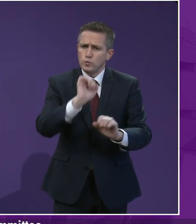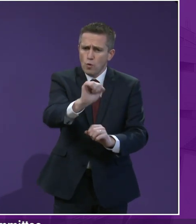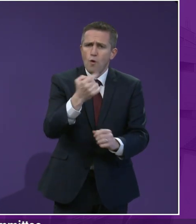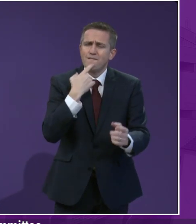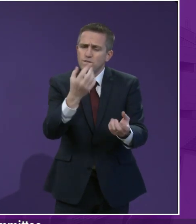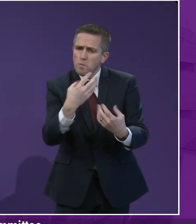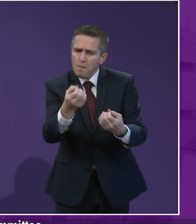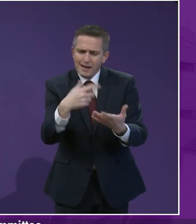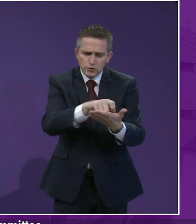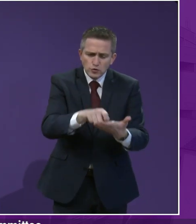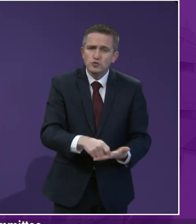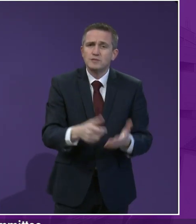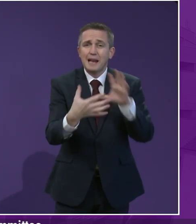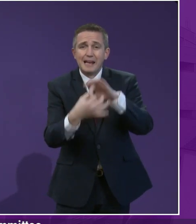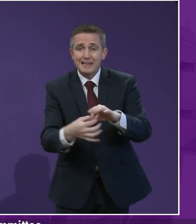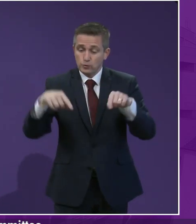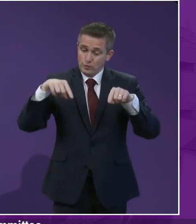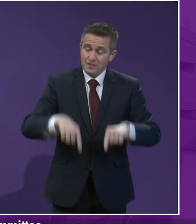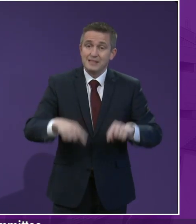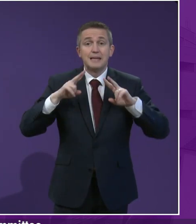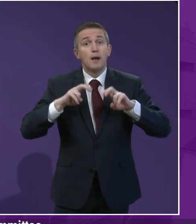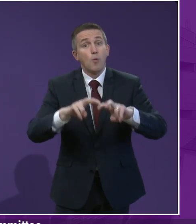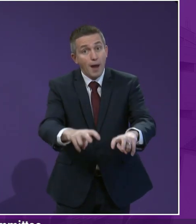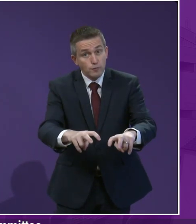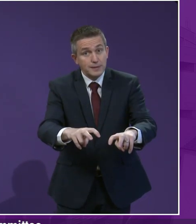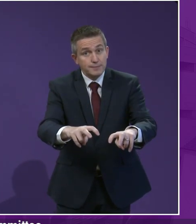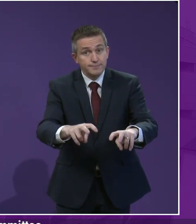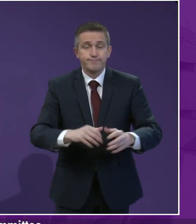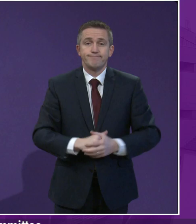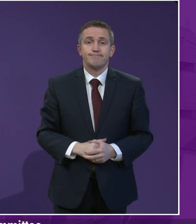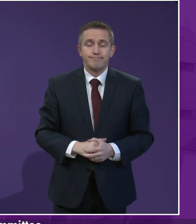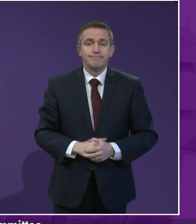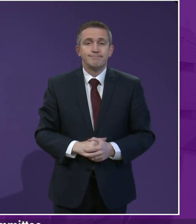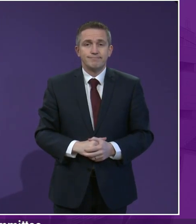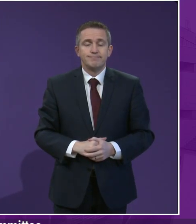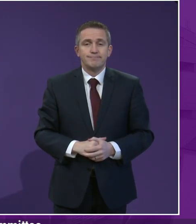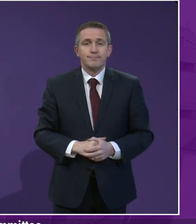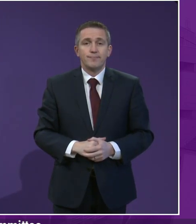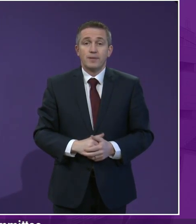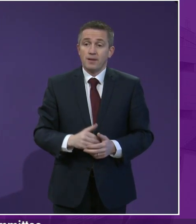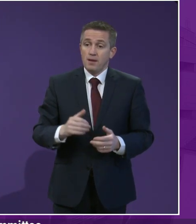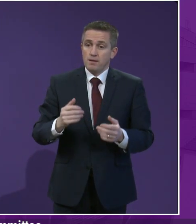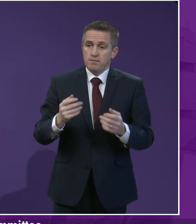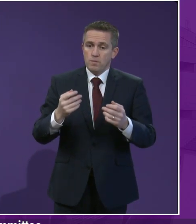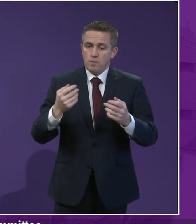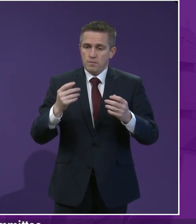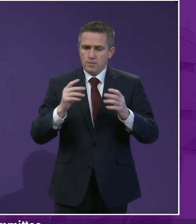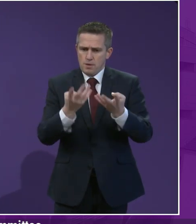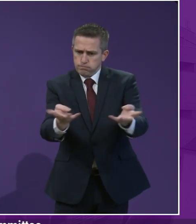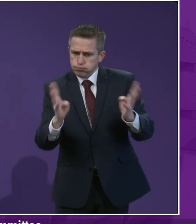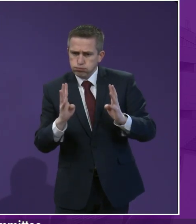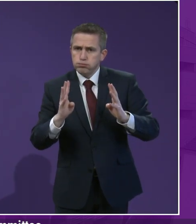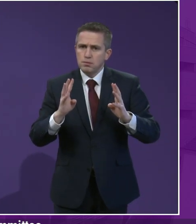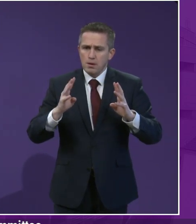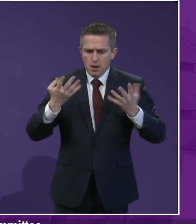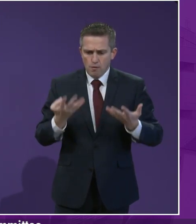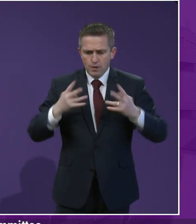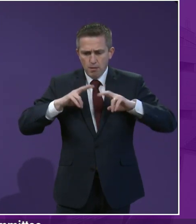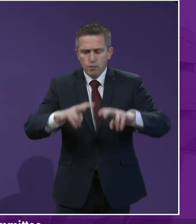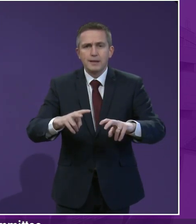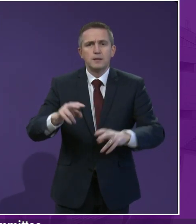Association. Good morning, everyone, and thank you so much for attending our committee this morning and for some of your written evidence. We